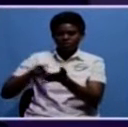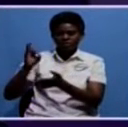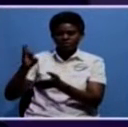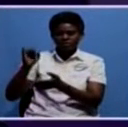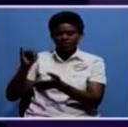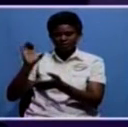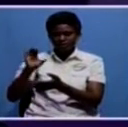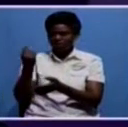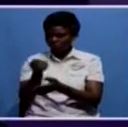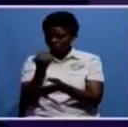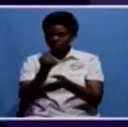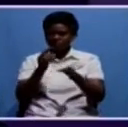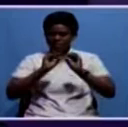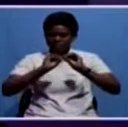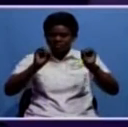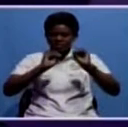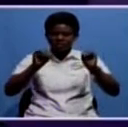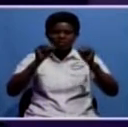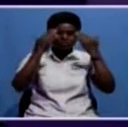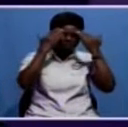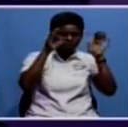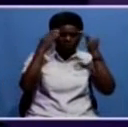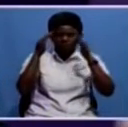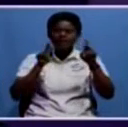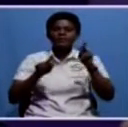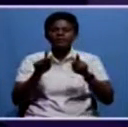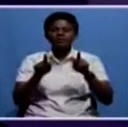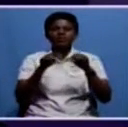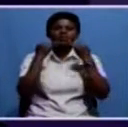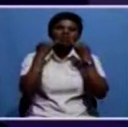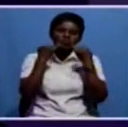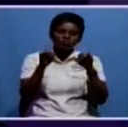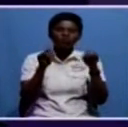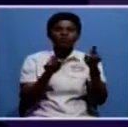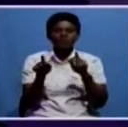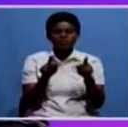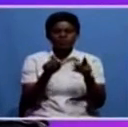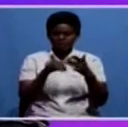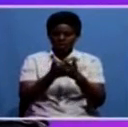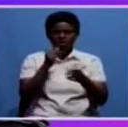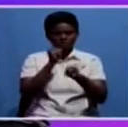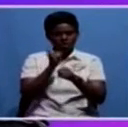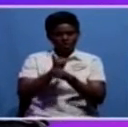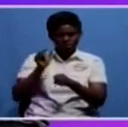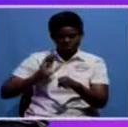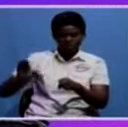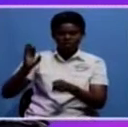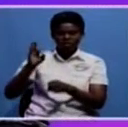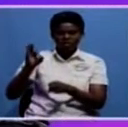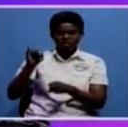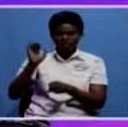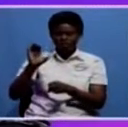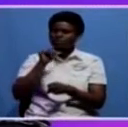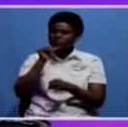to educating the public and educating and informing the public about the existence of the FIC, not to